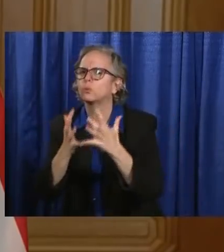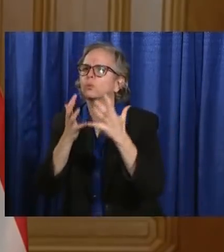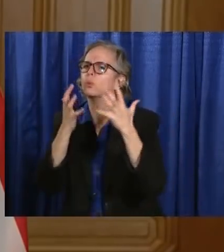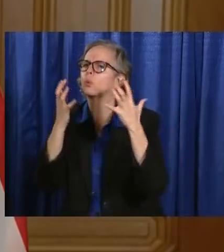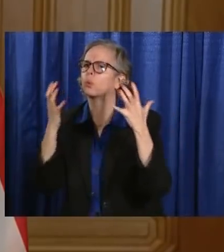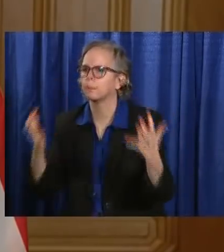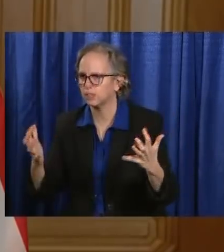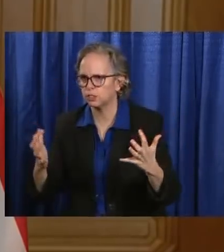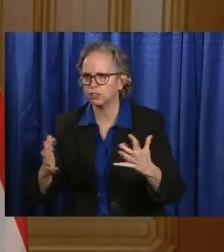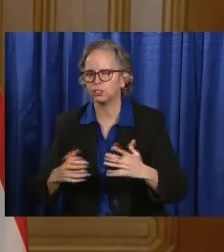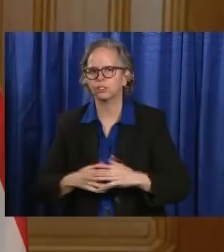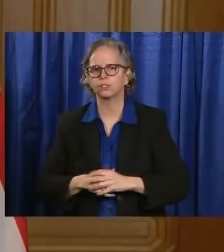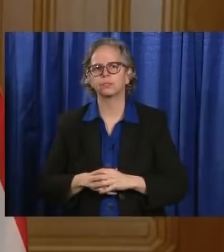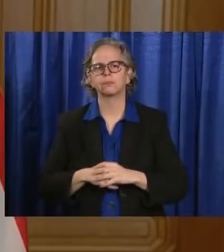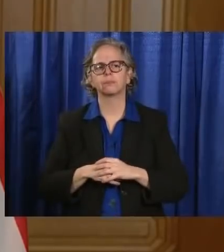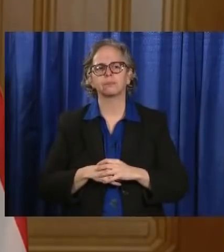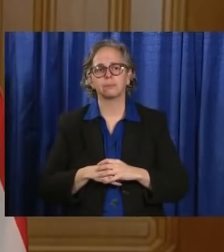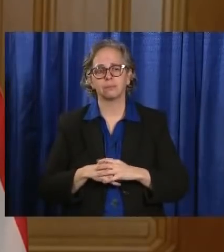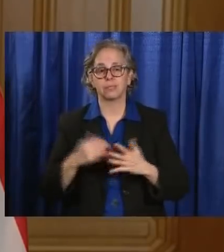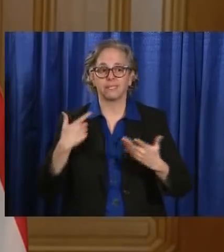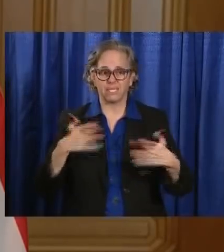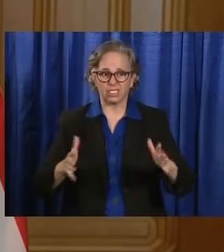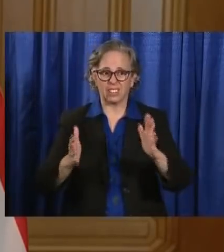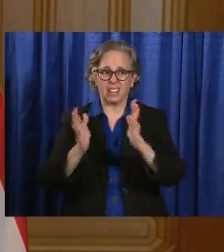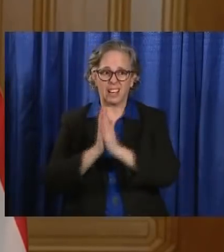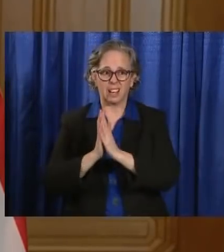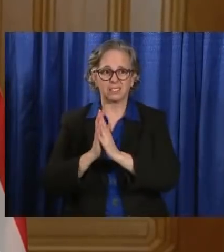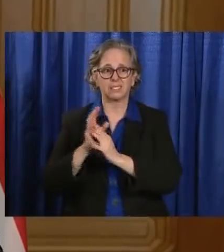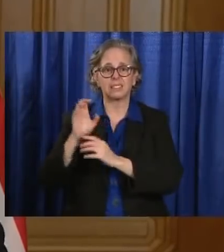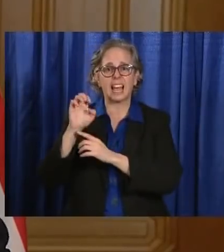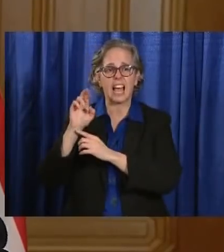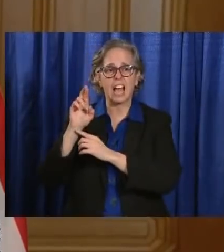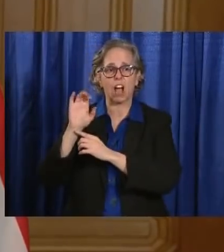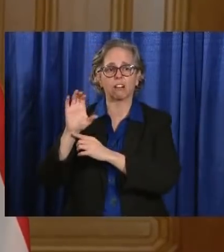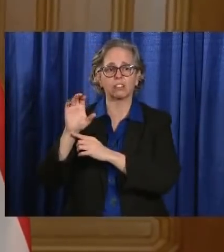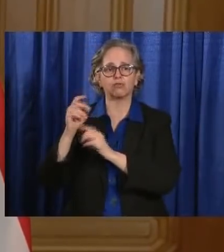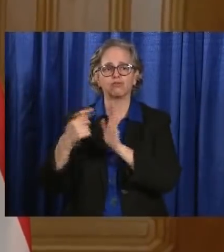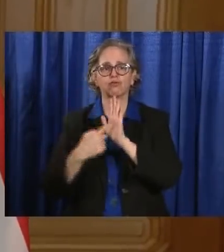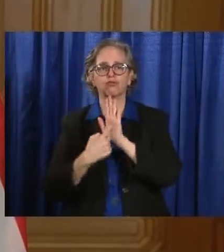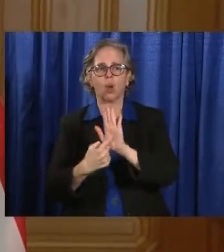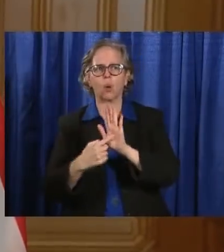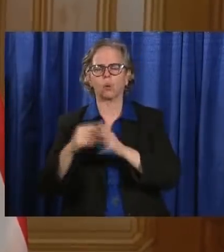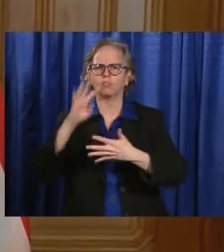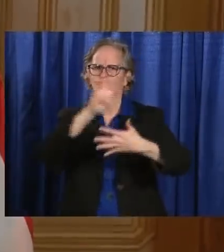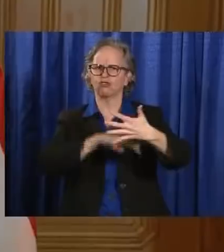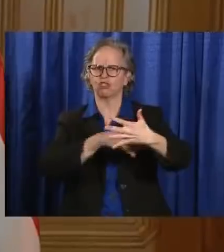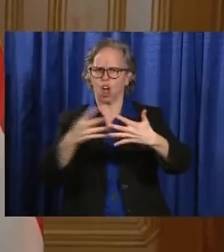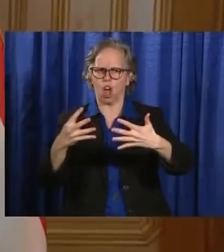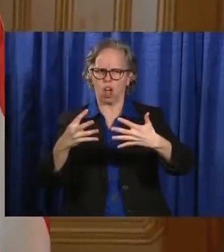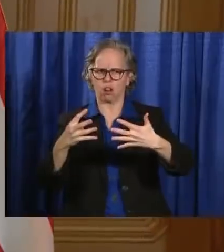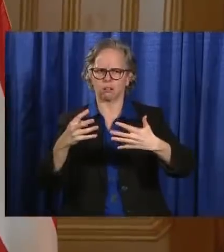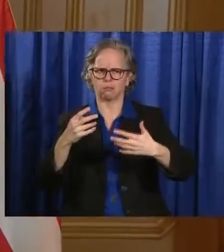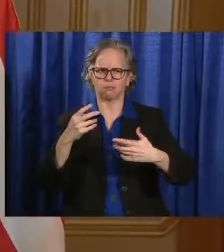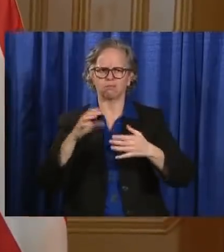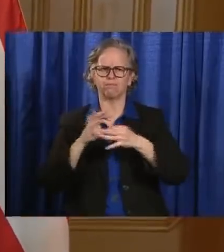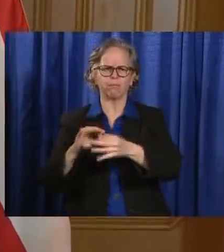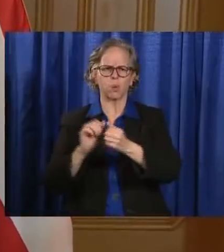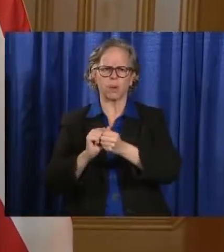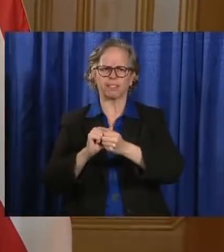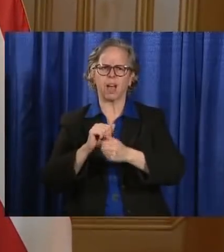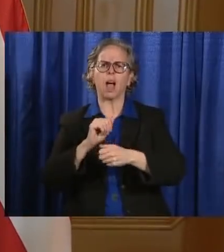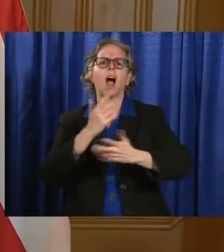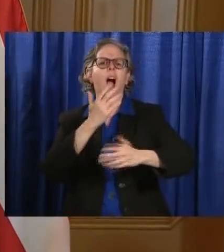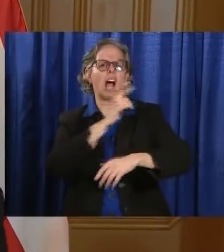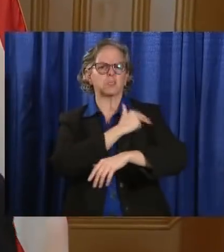chart that I've asked Eric to put up has to do with the hospital build-out. And